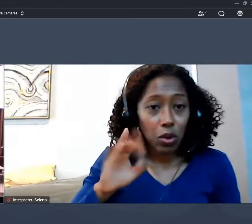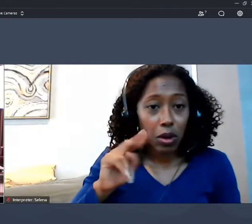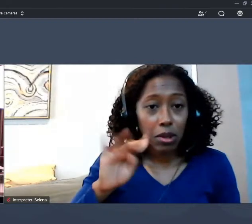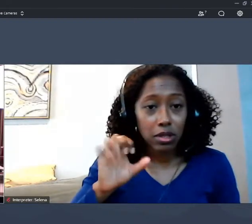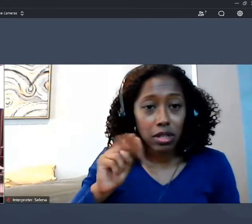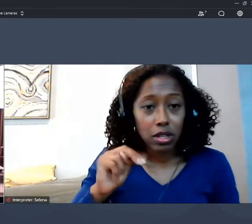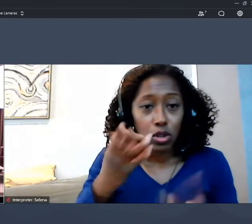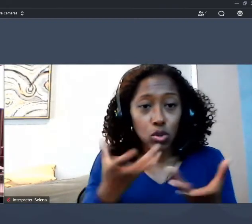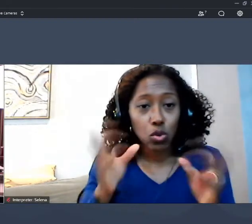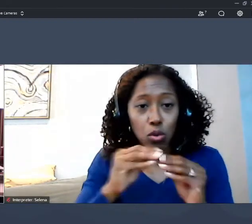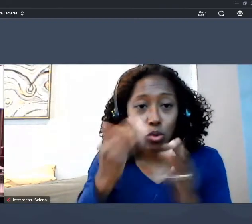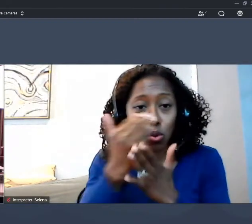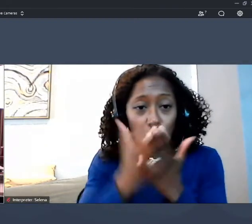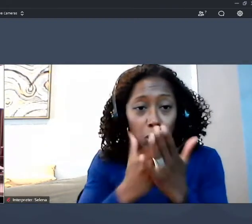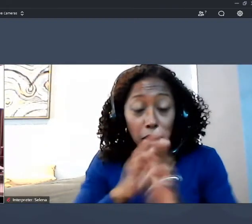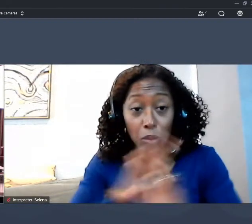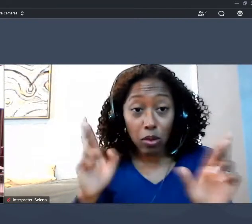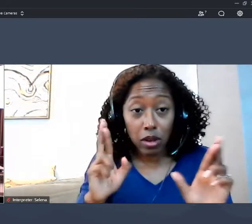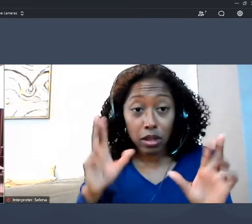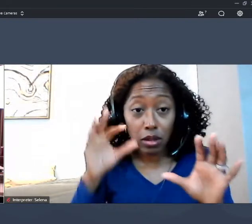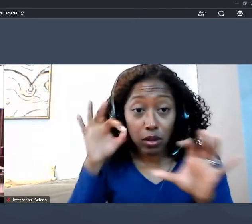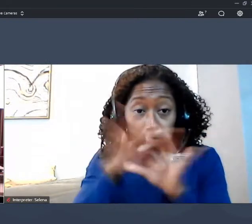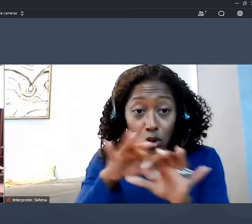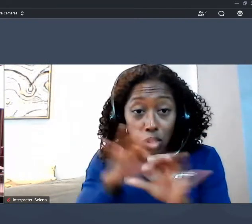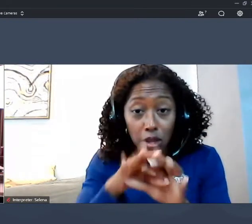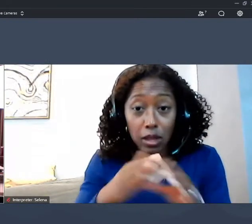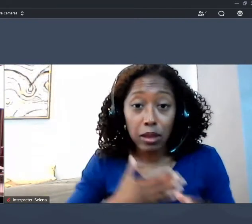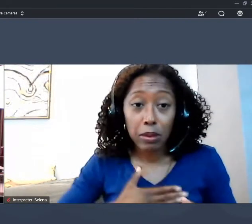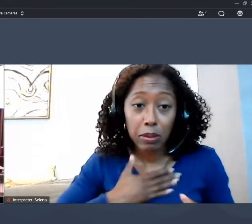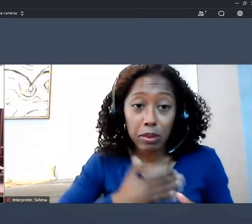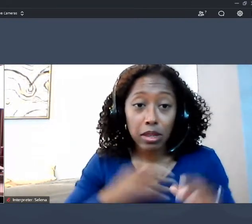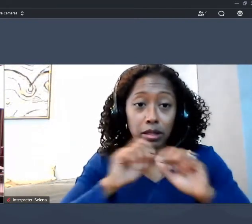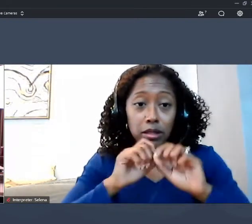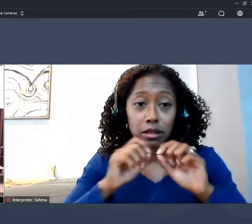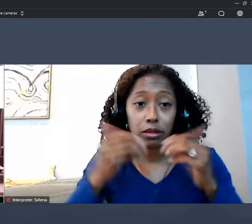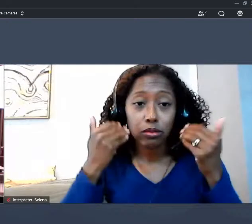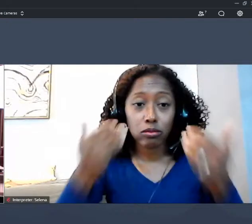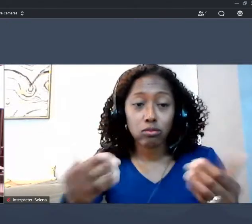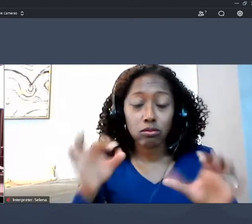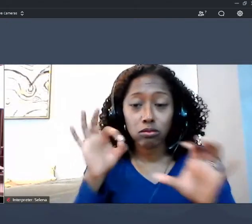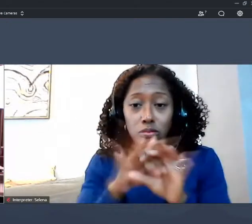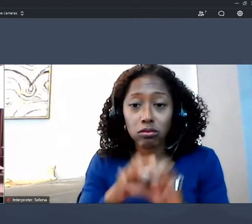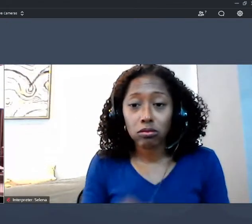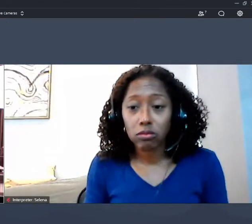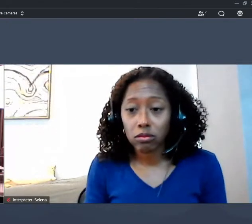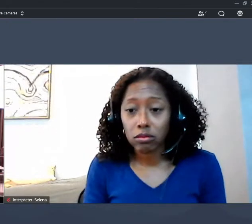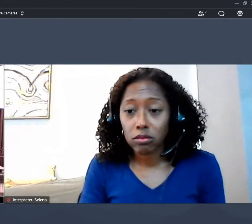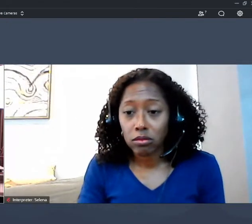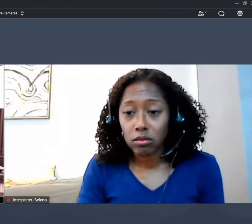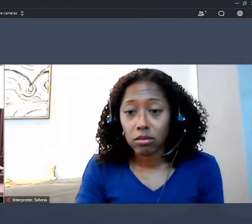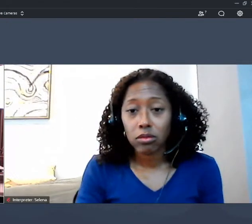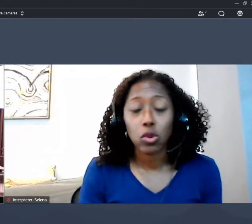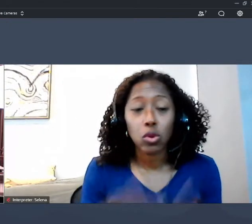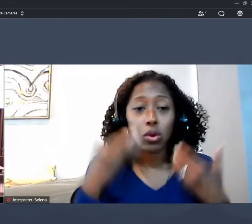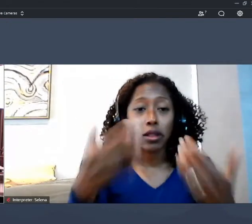queue. I assume we're ready for the vote. Madam Comptroller, please clear the screen. Let's cast your votes.